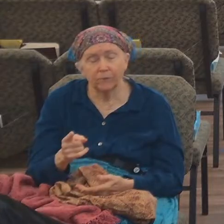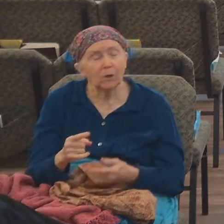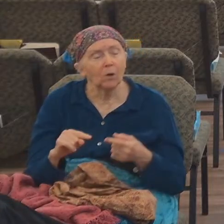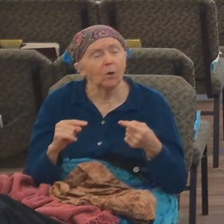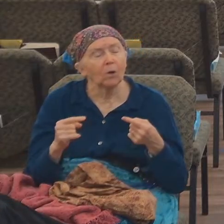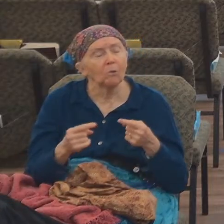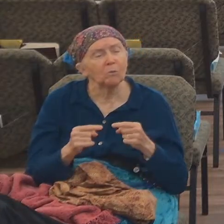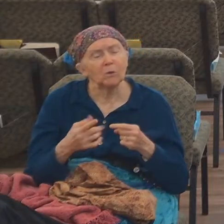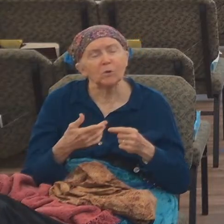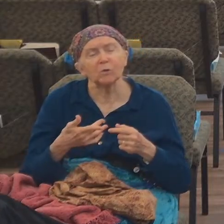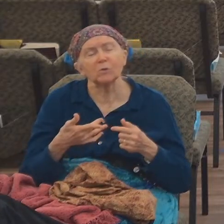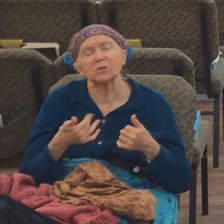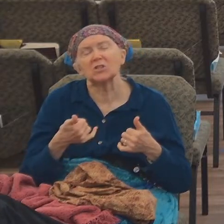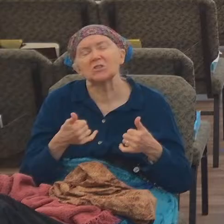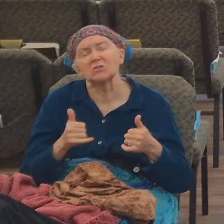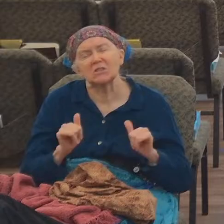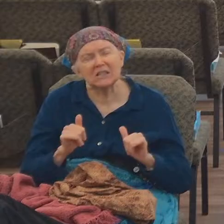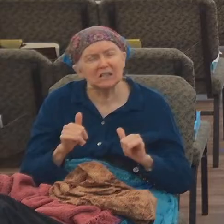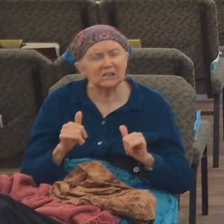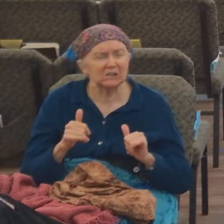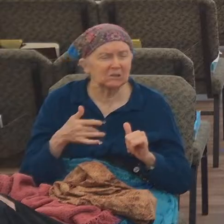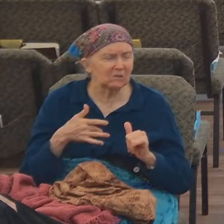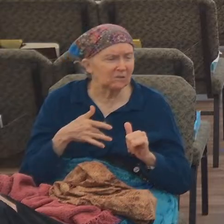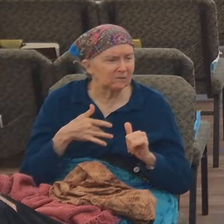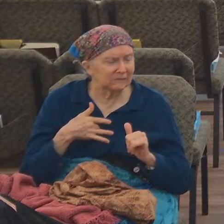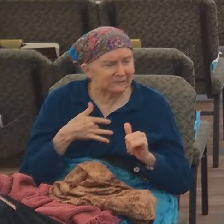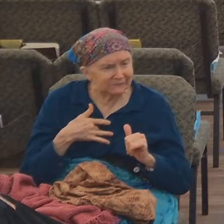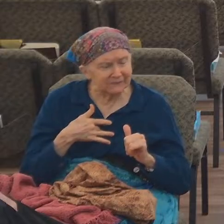Right? Isn't it? Right? Yes.